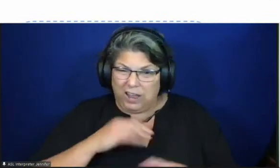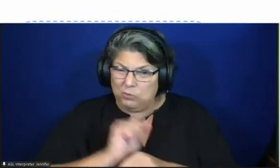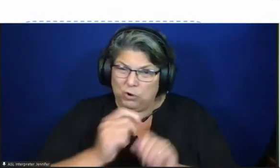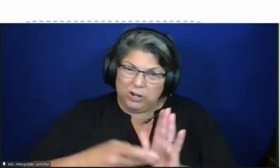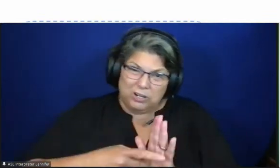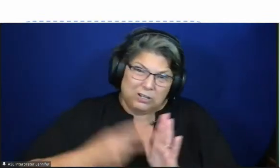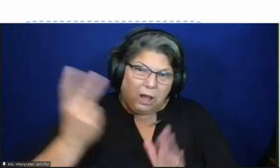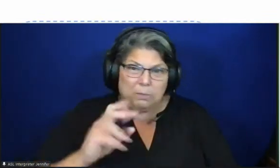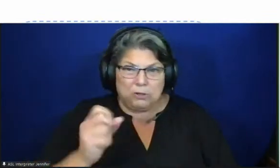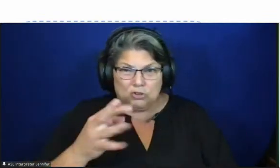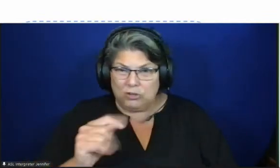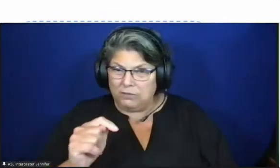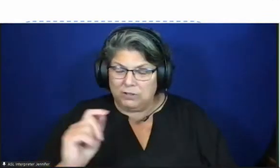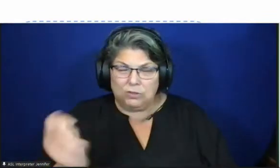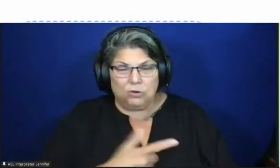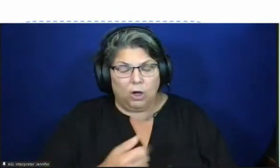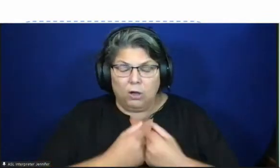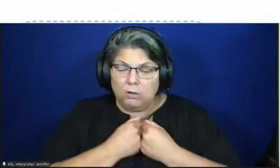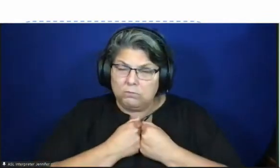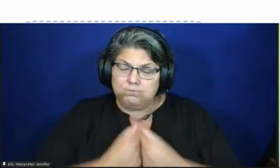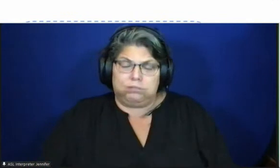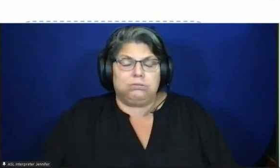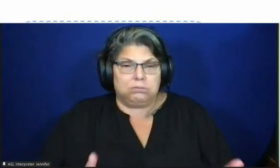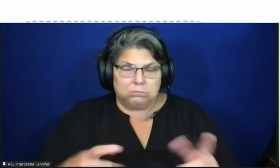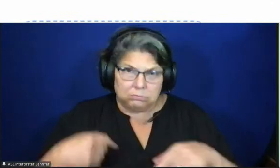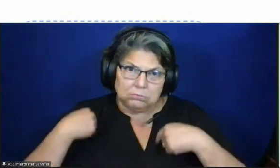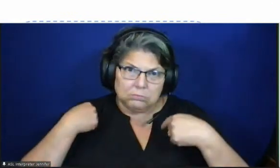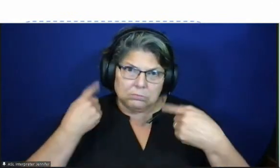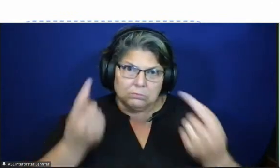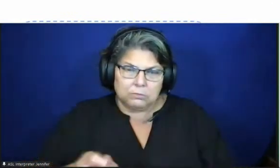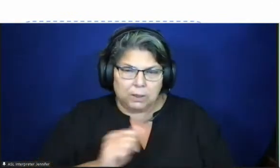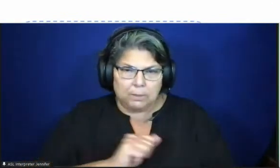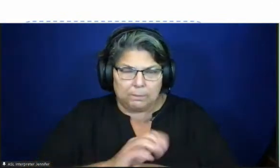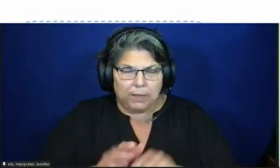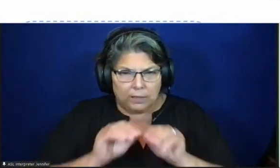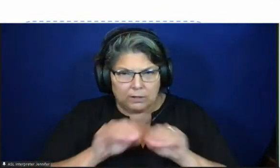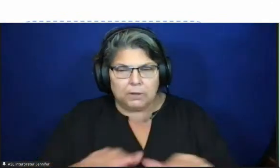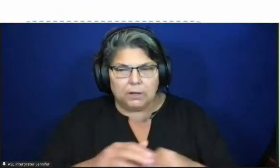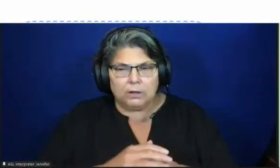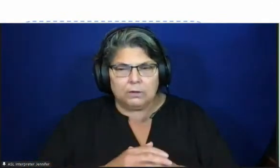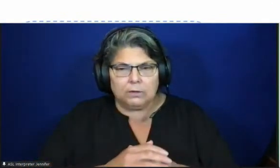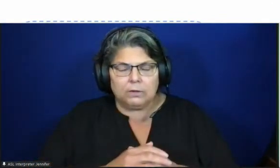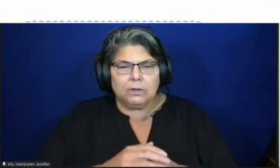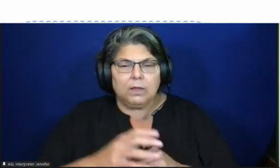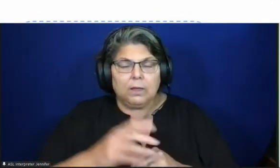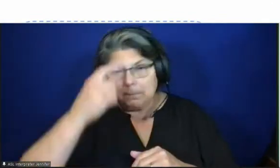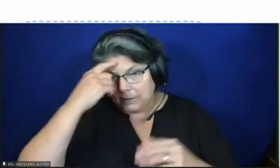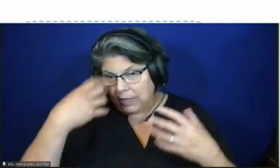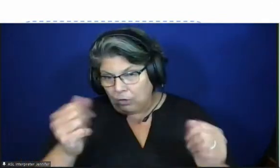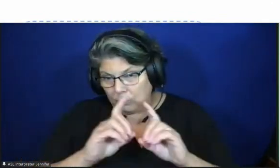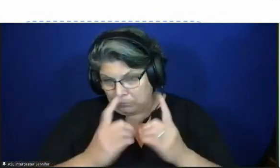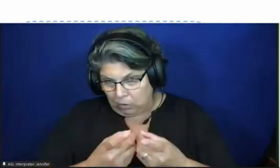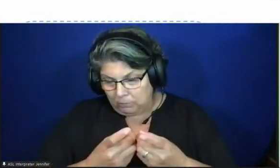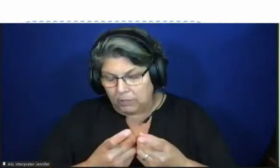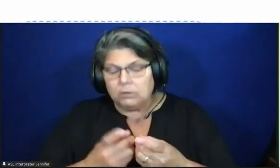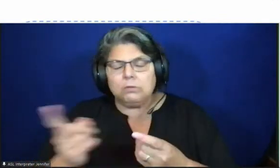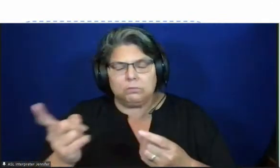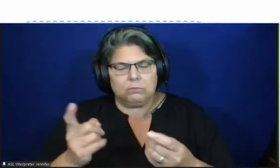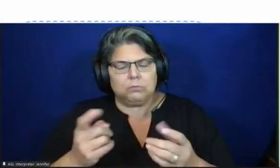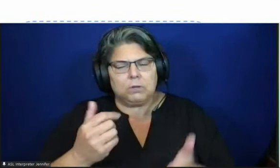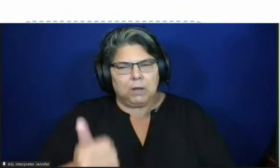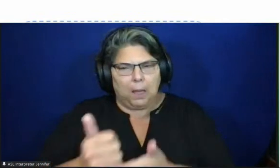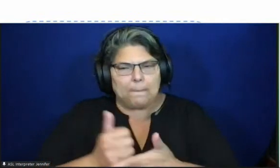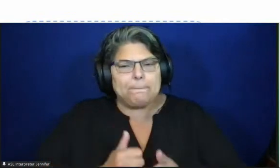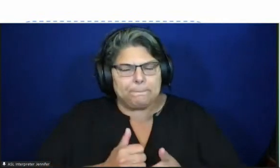they're exhausted at this point by the epidemic. The County Behavioral Health Department under Dr. Janine Miller has been able to directly assist